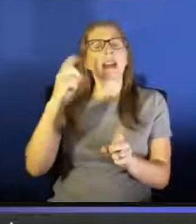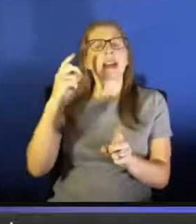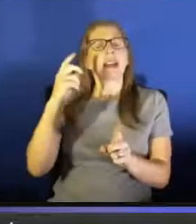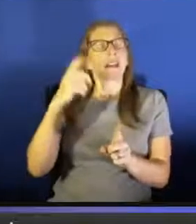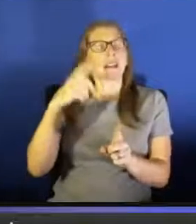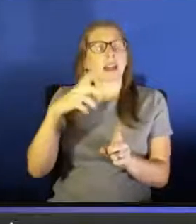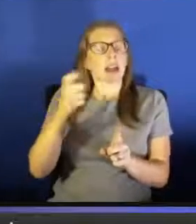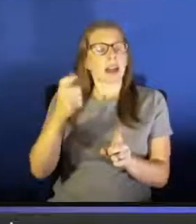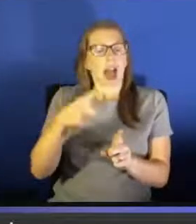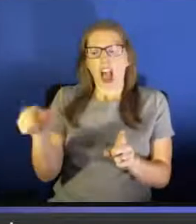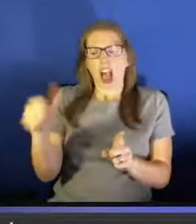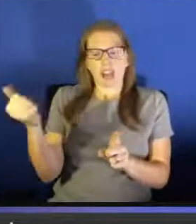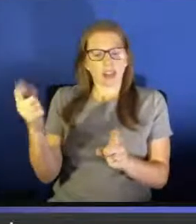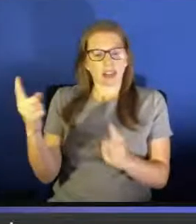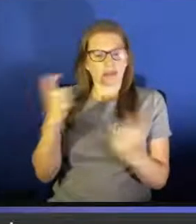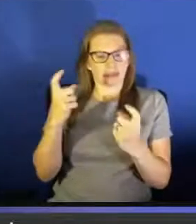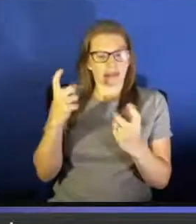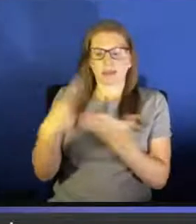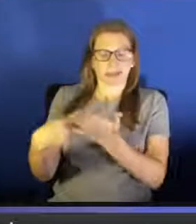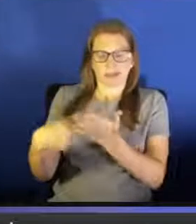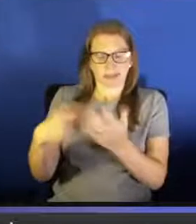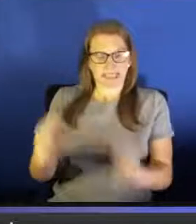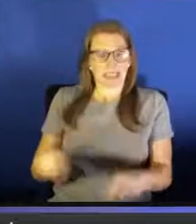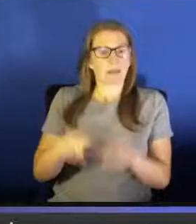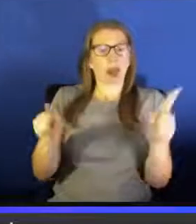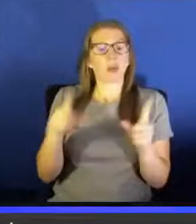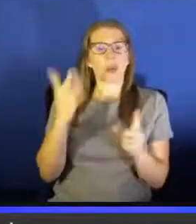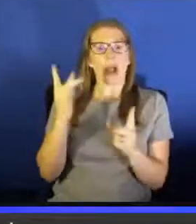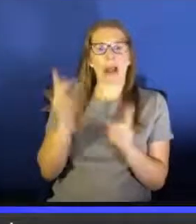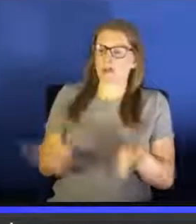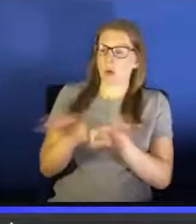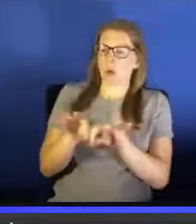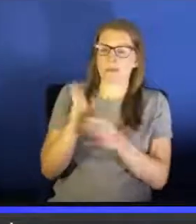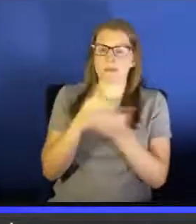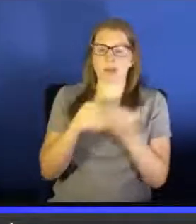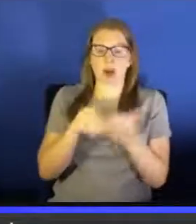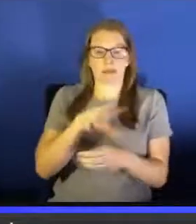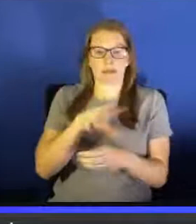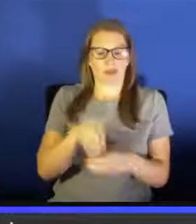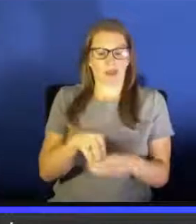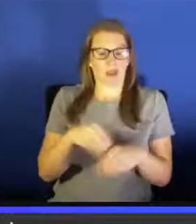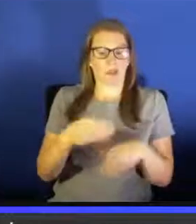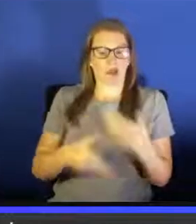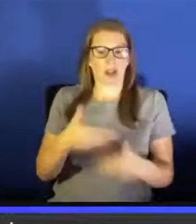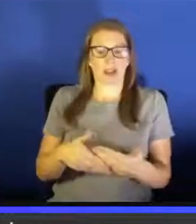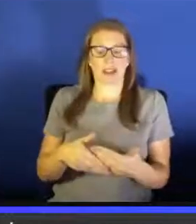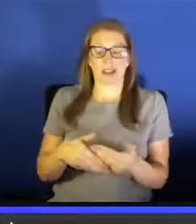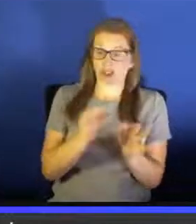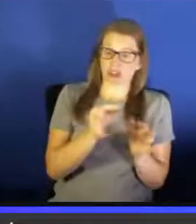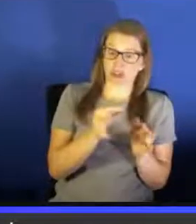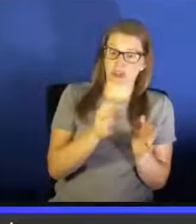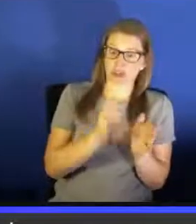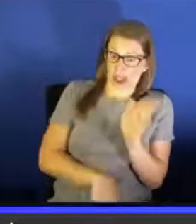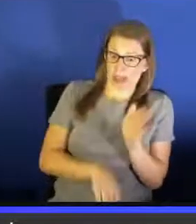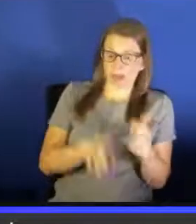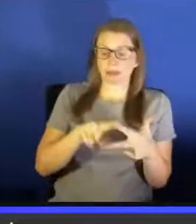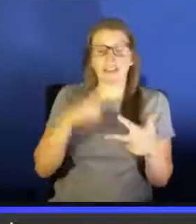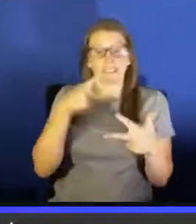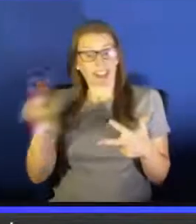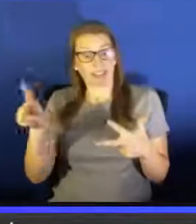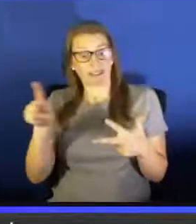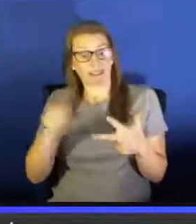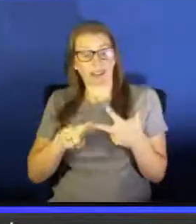of the screening process. Well, it's cheap, it is effective, right? It is painless.